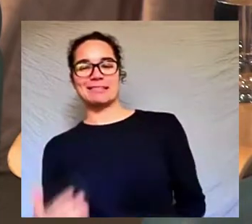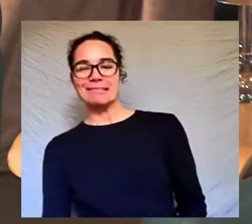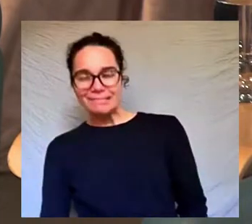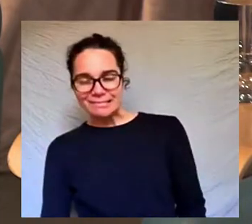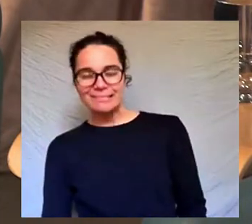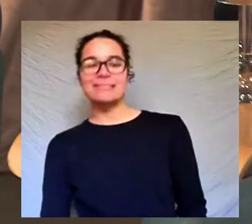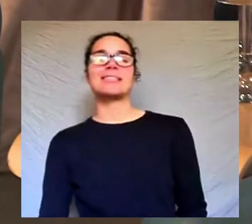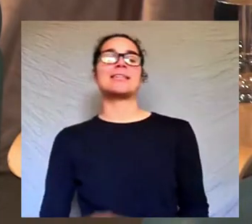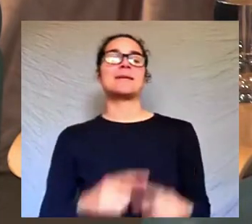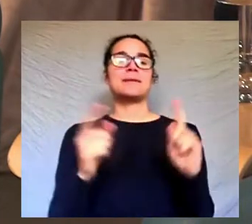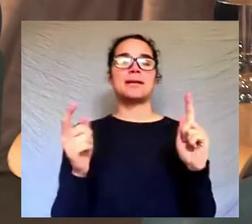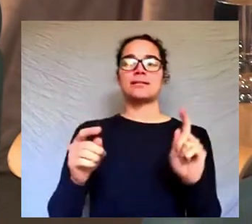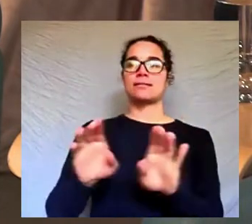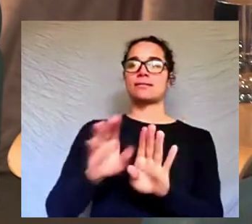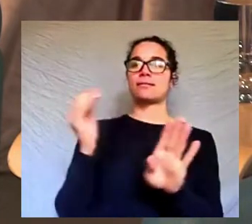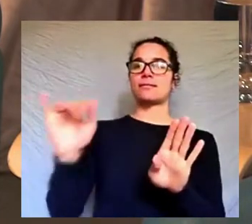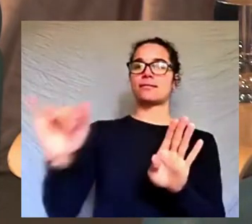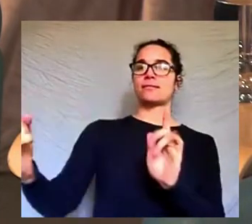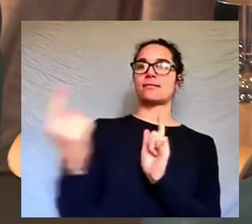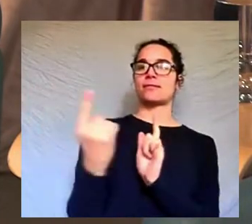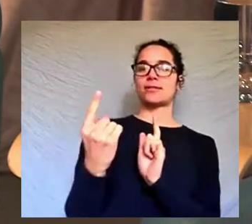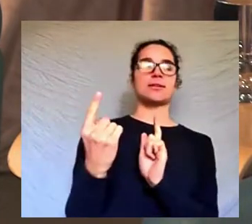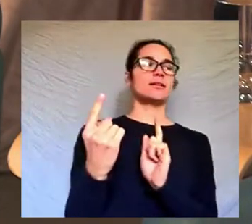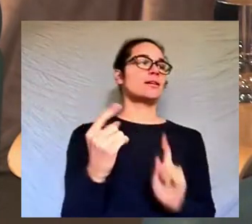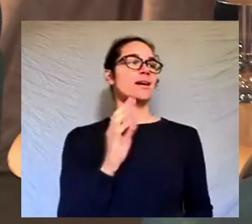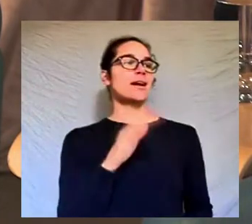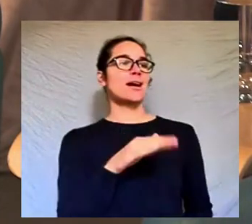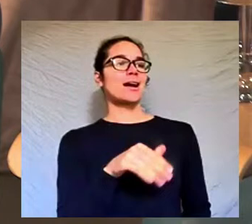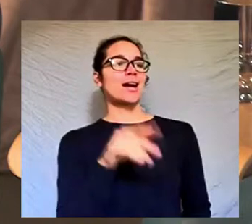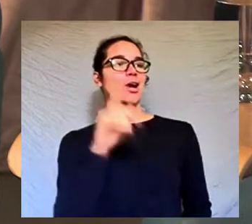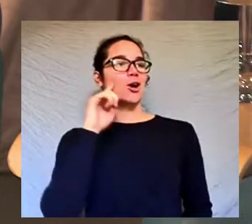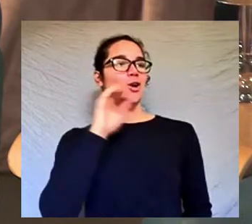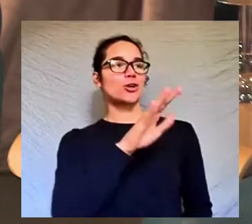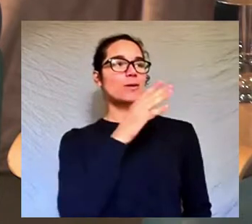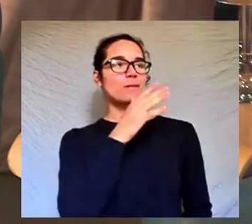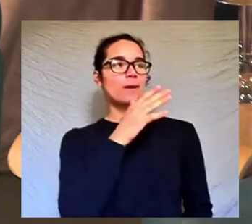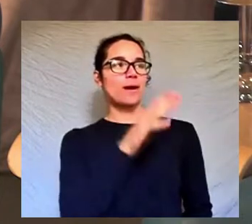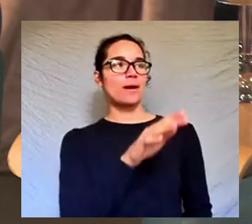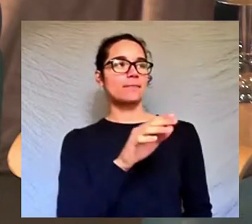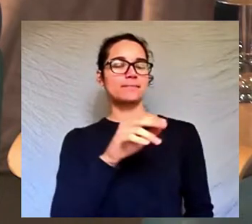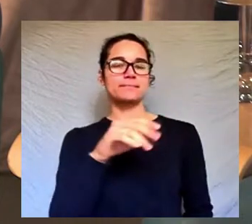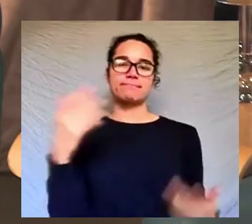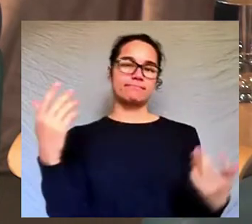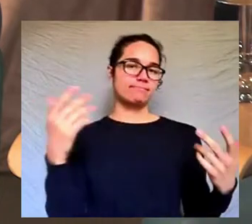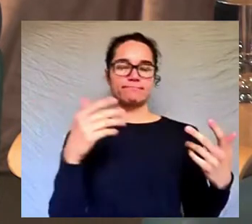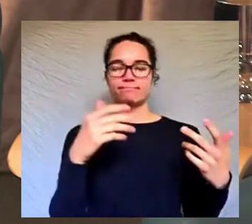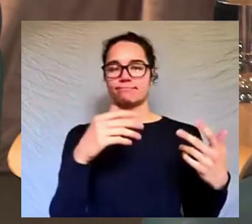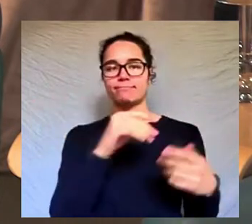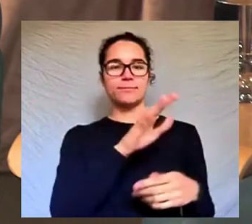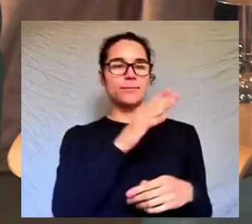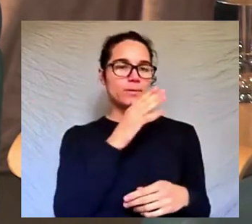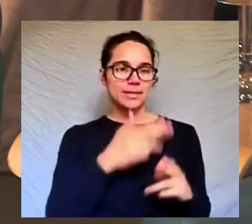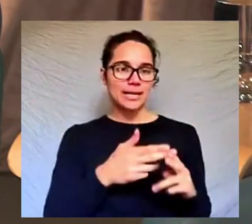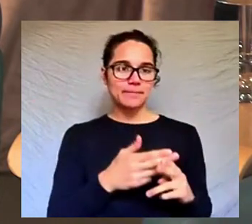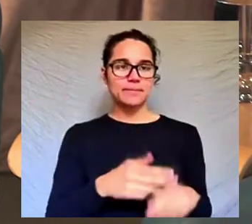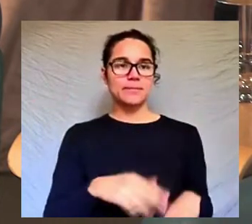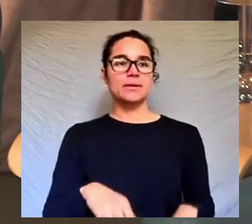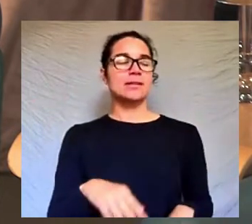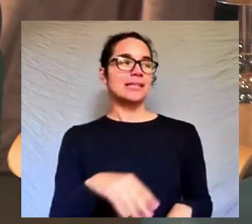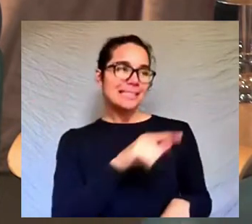and they would say, I've heard is ex Selena live here, and I heard that she's a nurse and might help